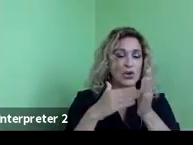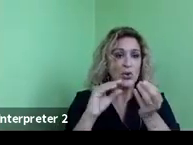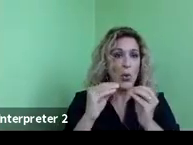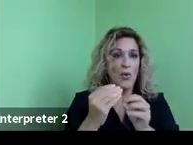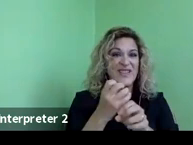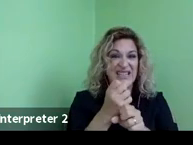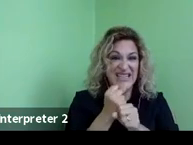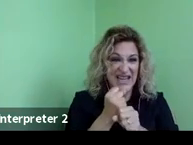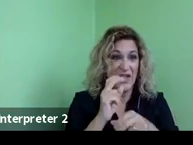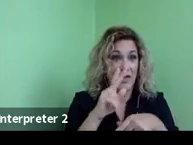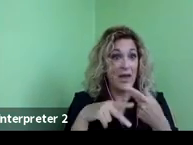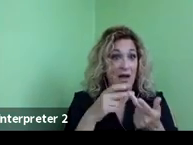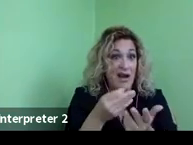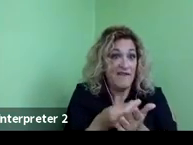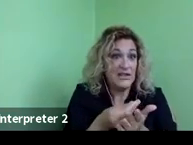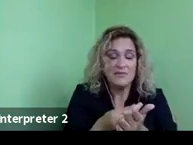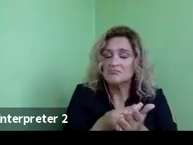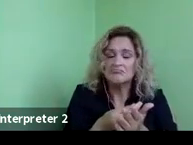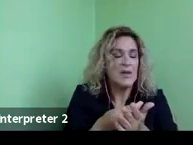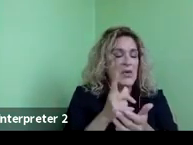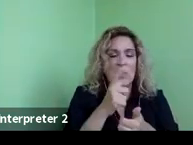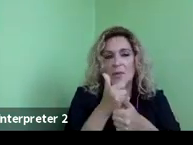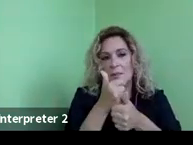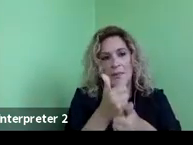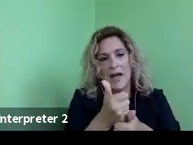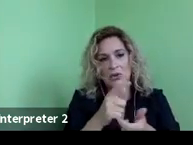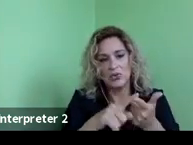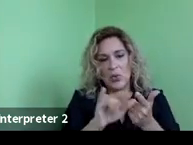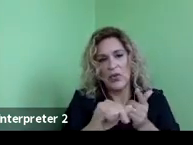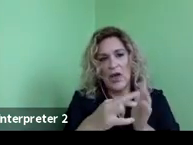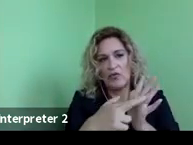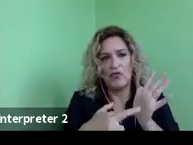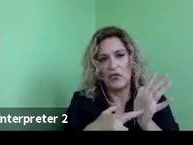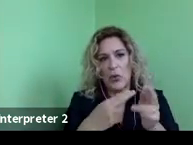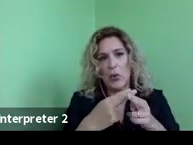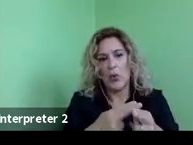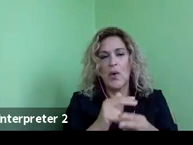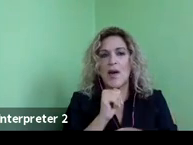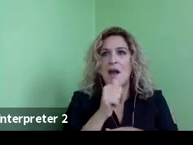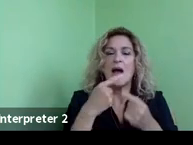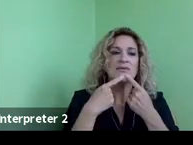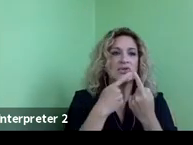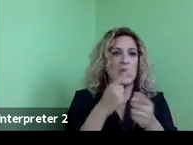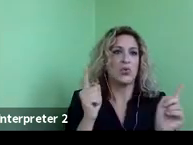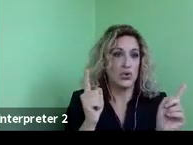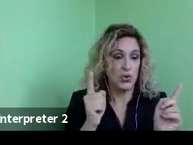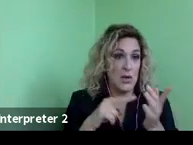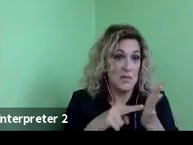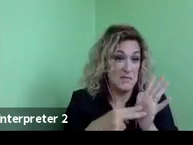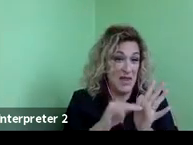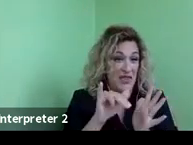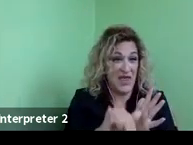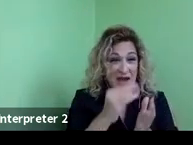funding, they do not have to abide by the non-disclosure rule. Their decisions, the information they generate, that is